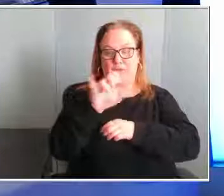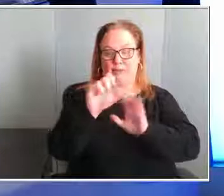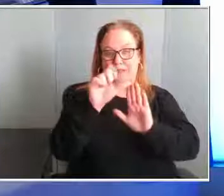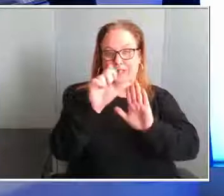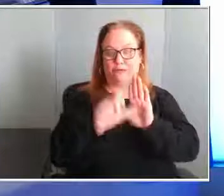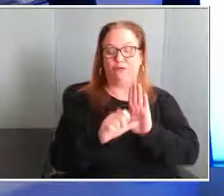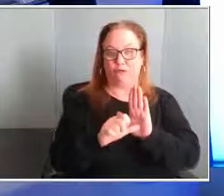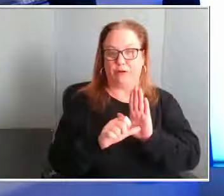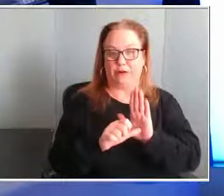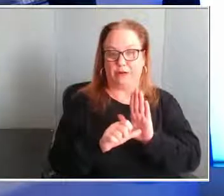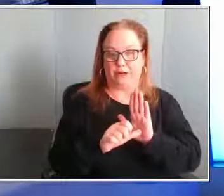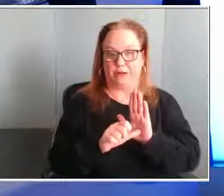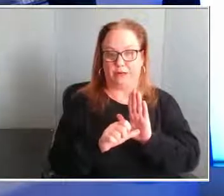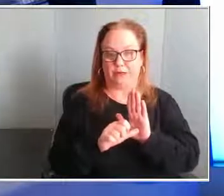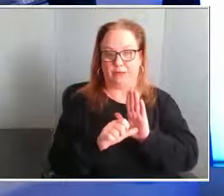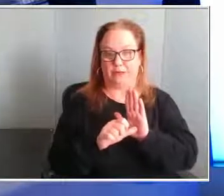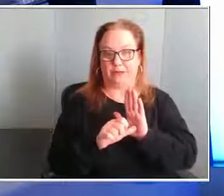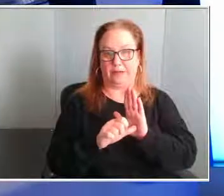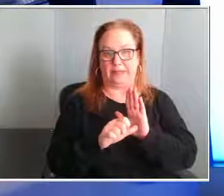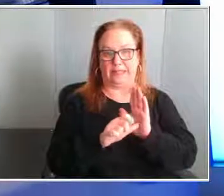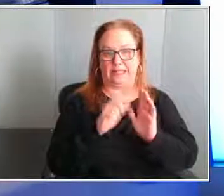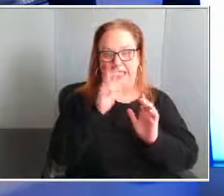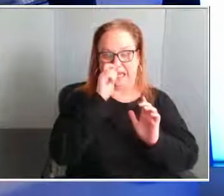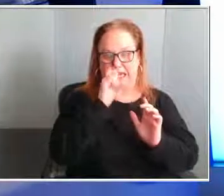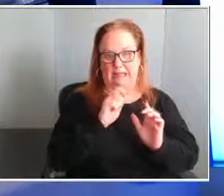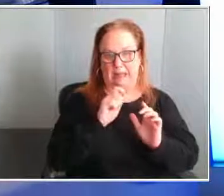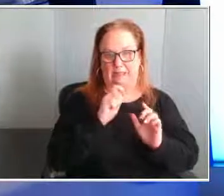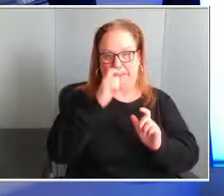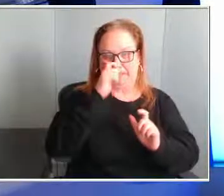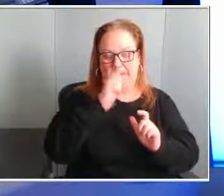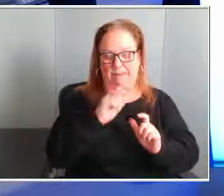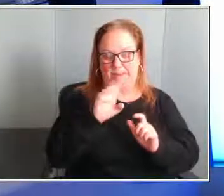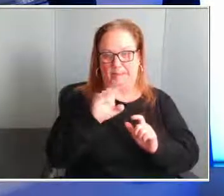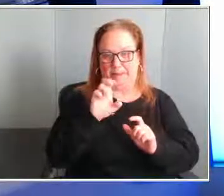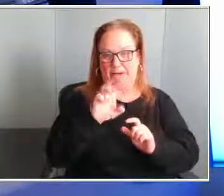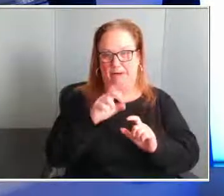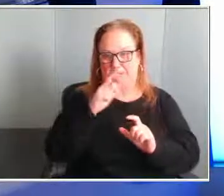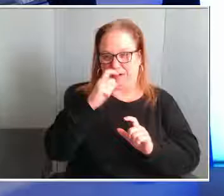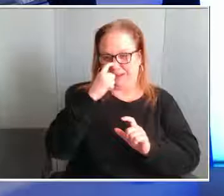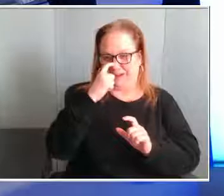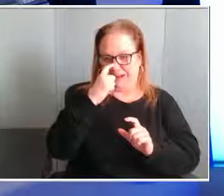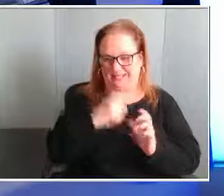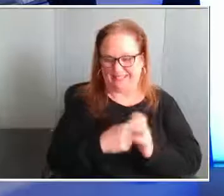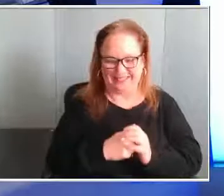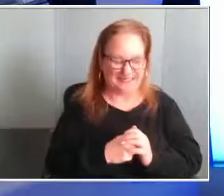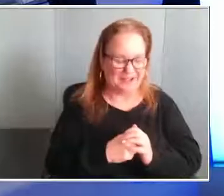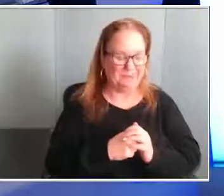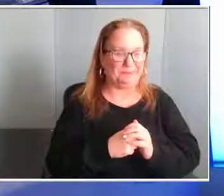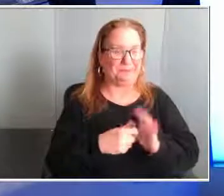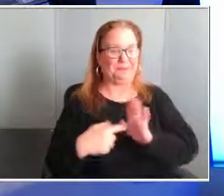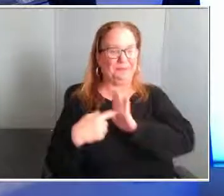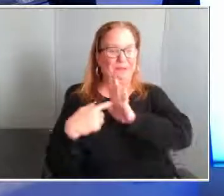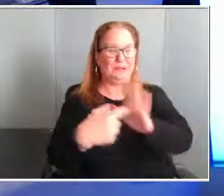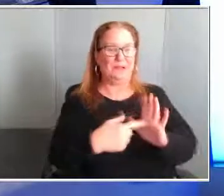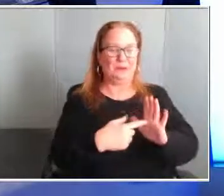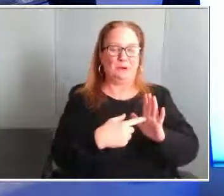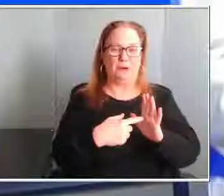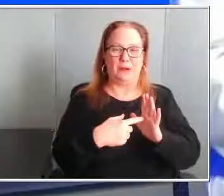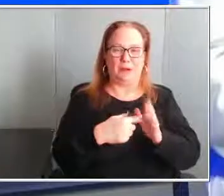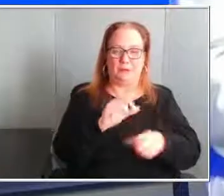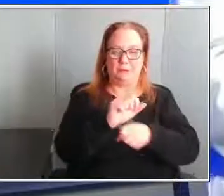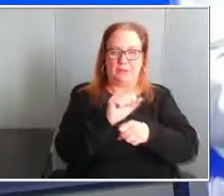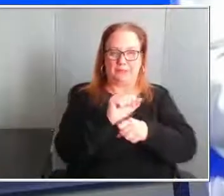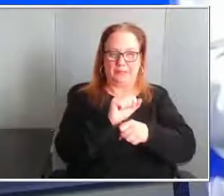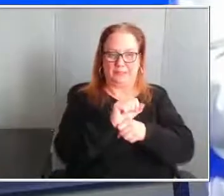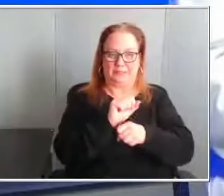want to say it's kind of like picking a really big booger out of the nose, but not really. It's kind of, yes. But show us how that catheter works. Yeah, so basically this is